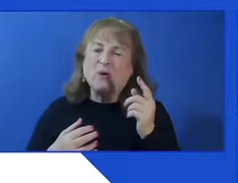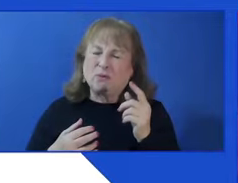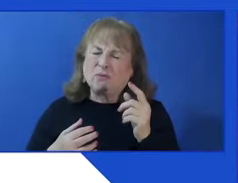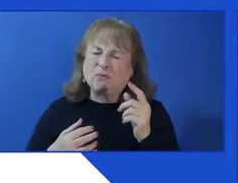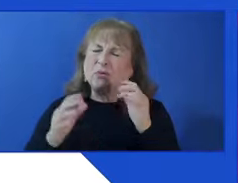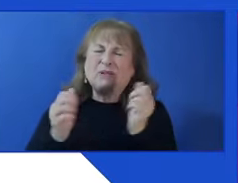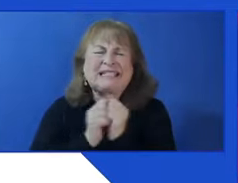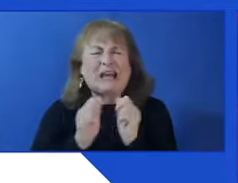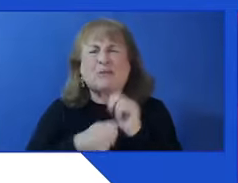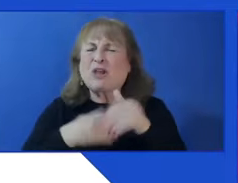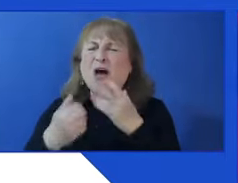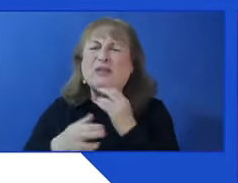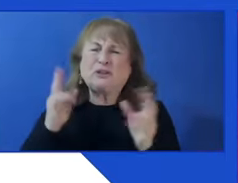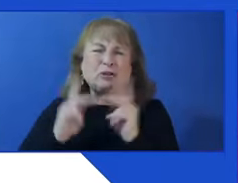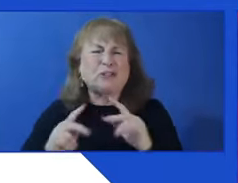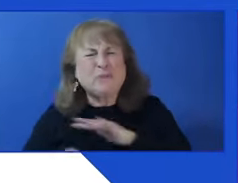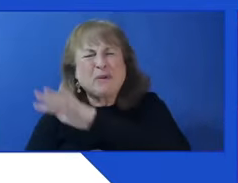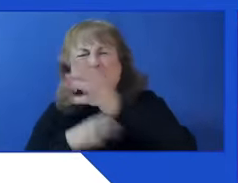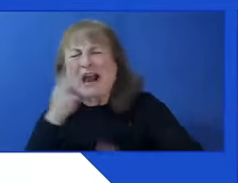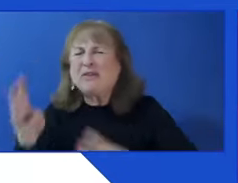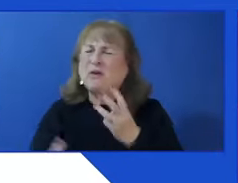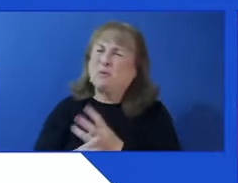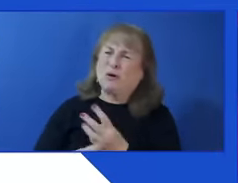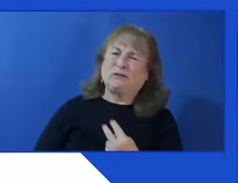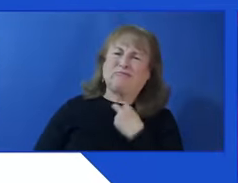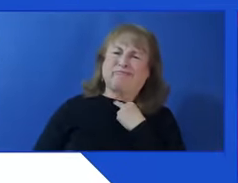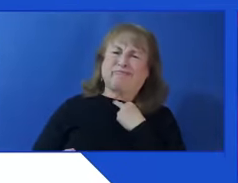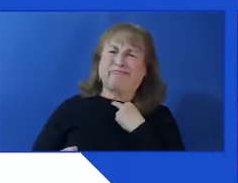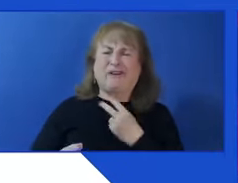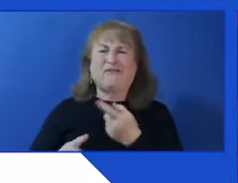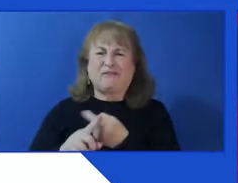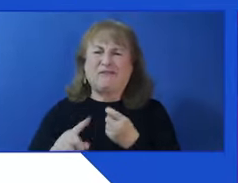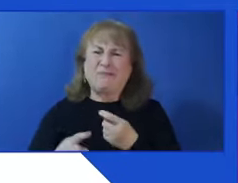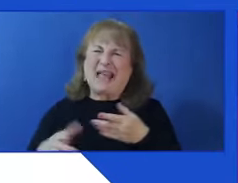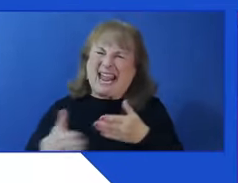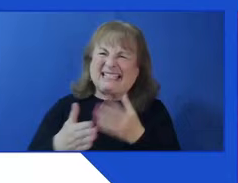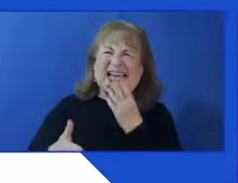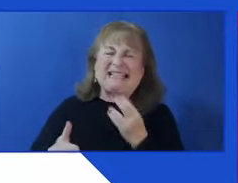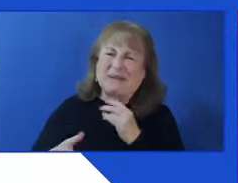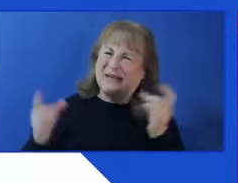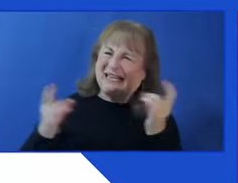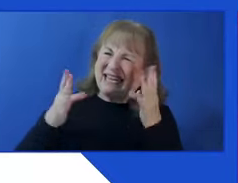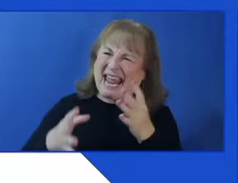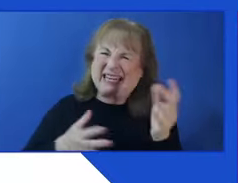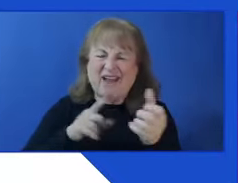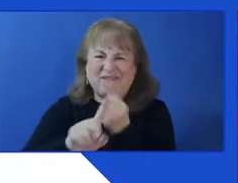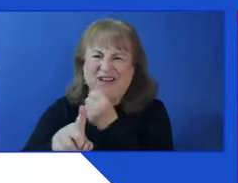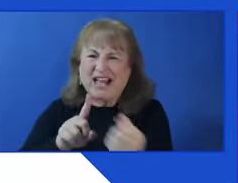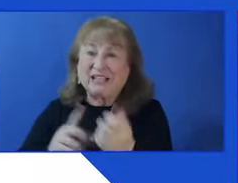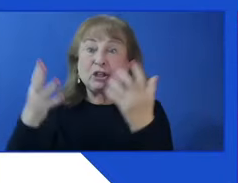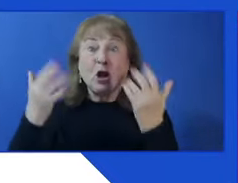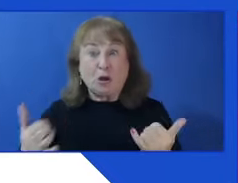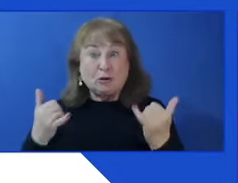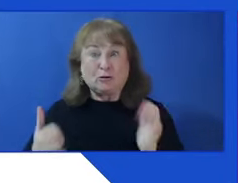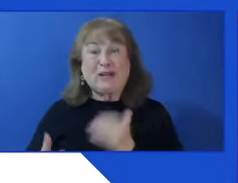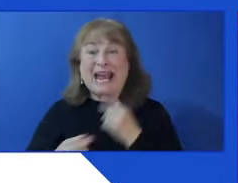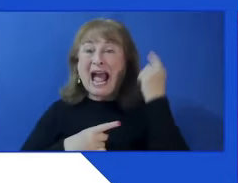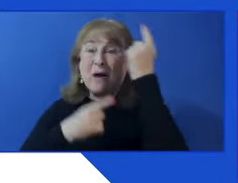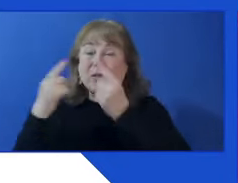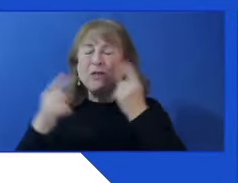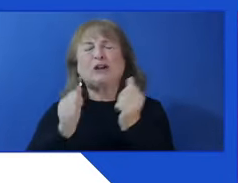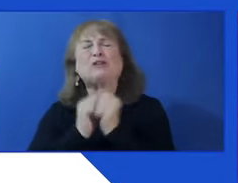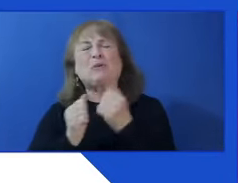the victims of anti-Semitic hate and violence. Most of all, today, our thoughts are with